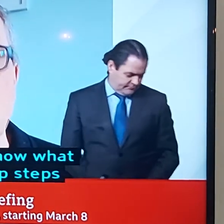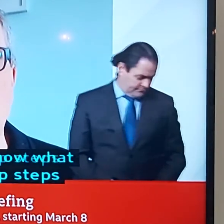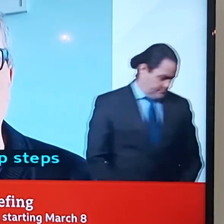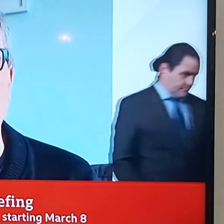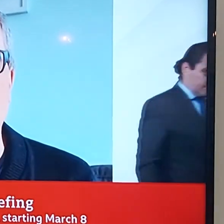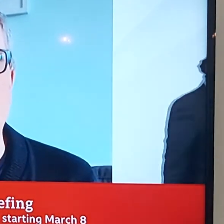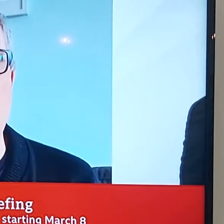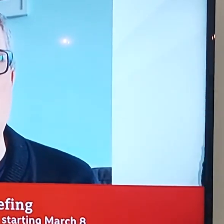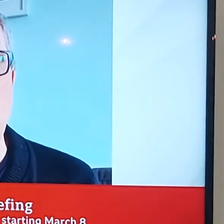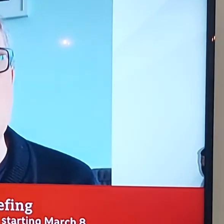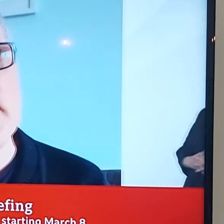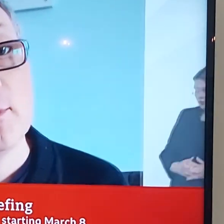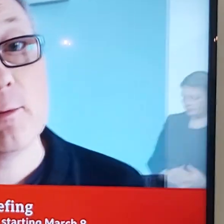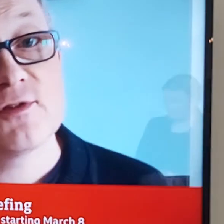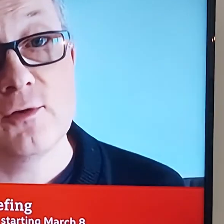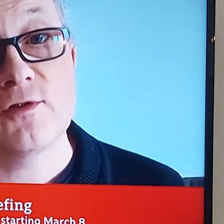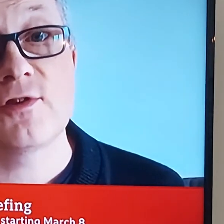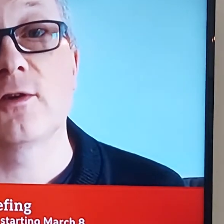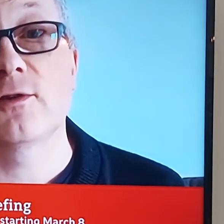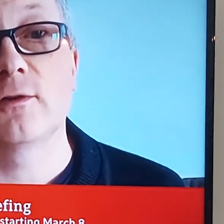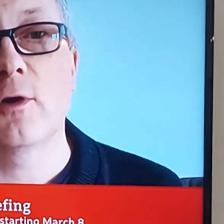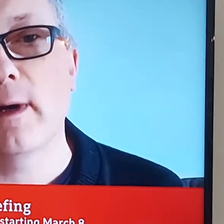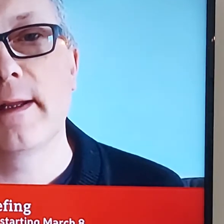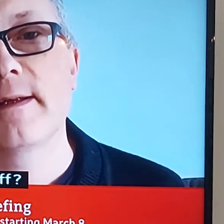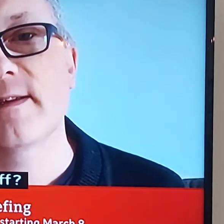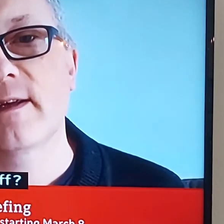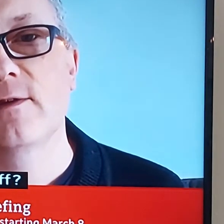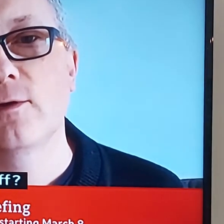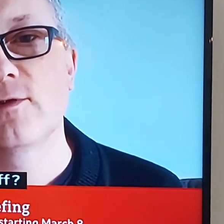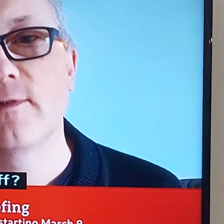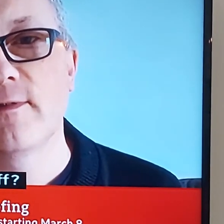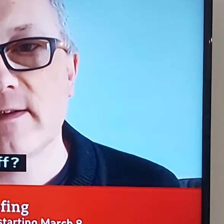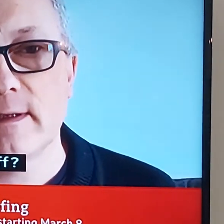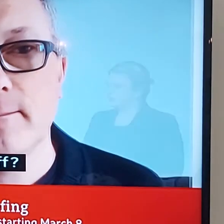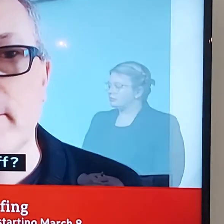going really well, but people will soon start to require their second dose of the vaccine.